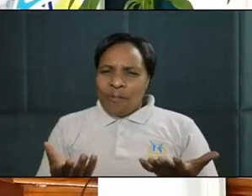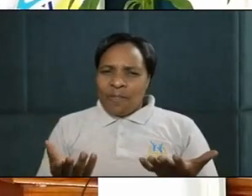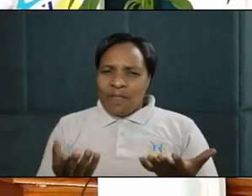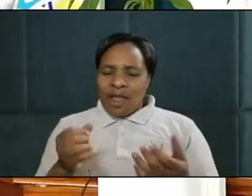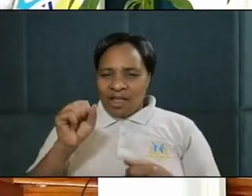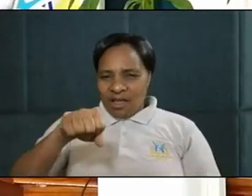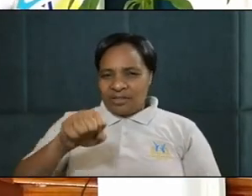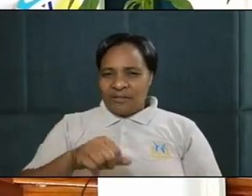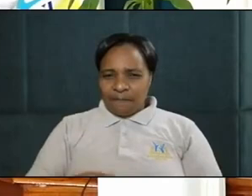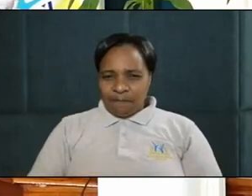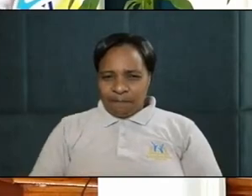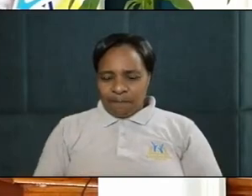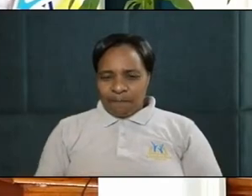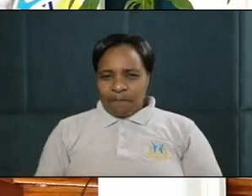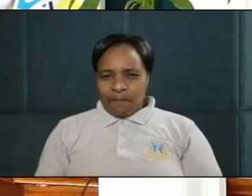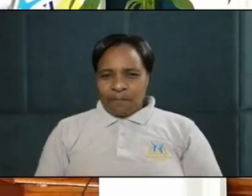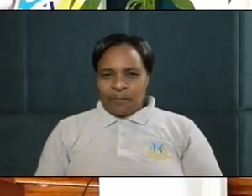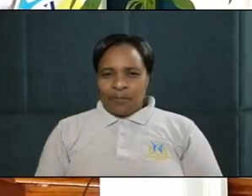Yes, Caesar.